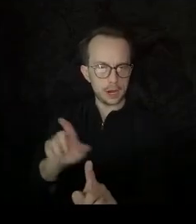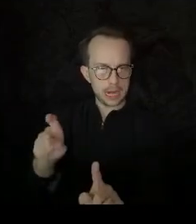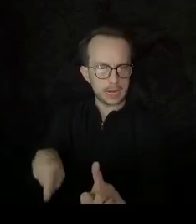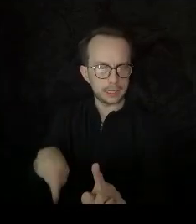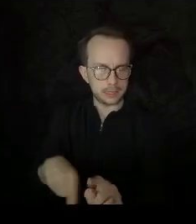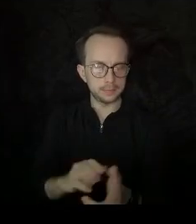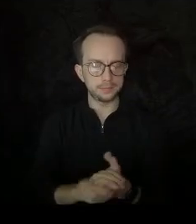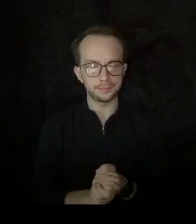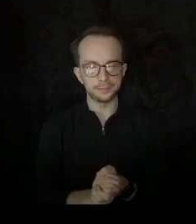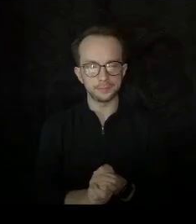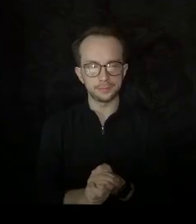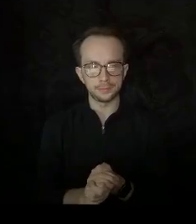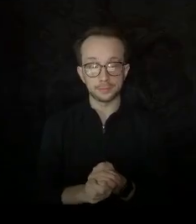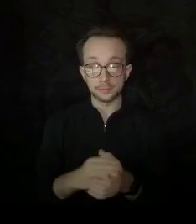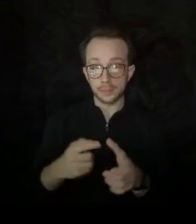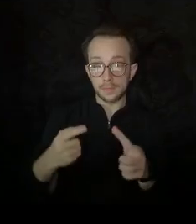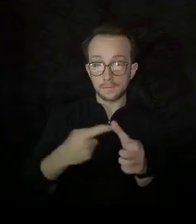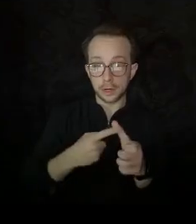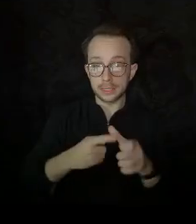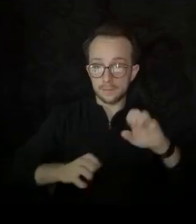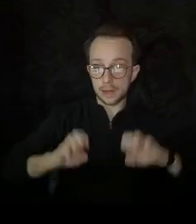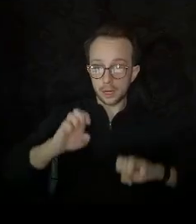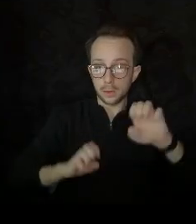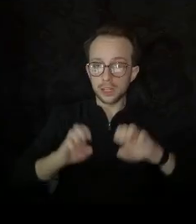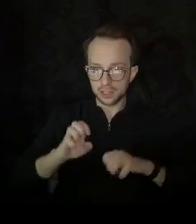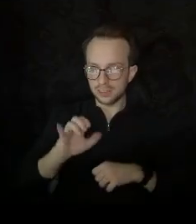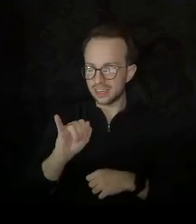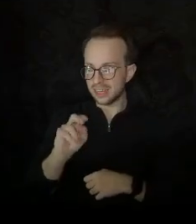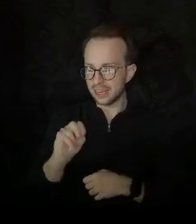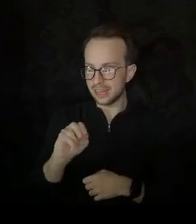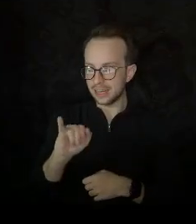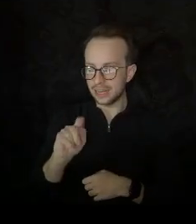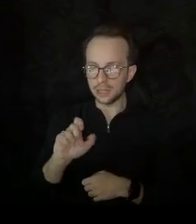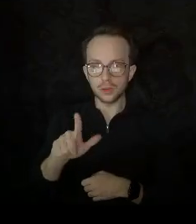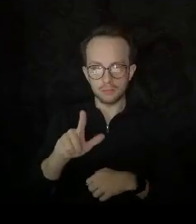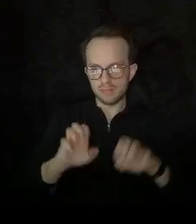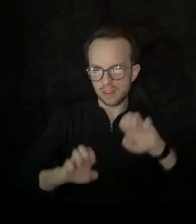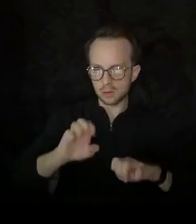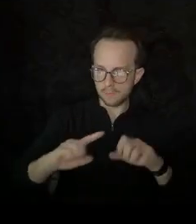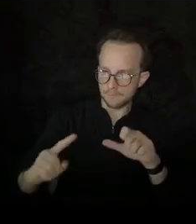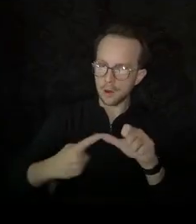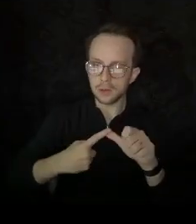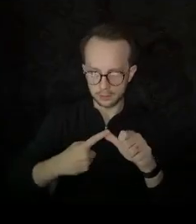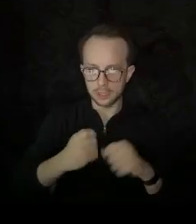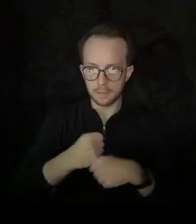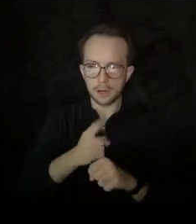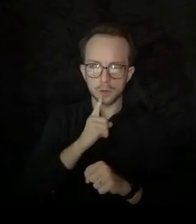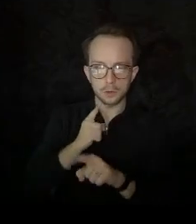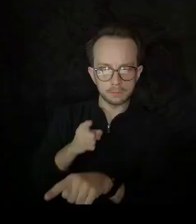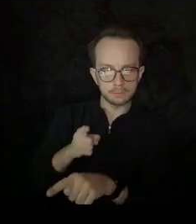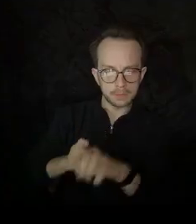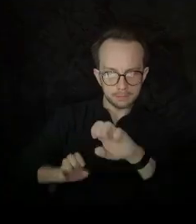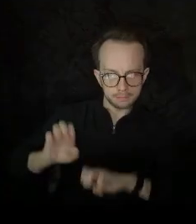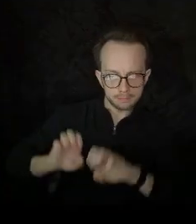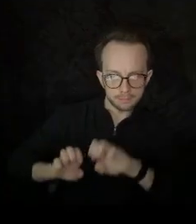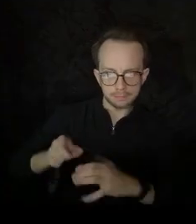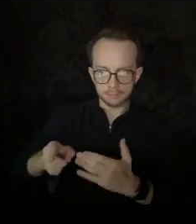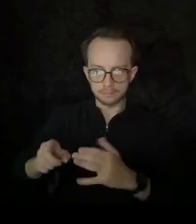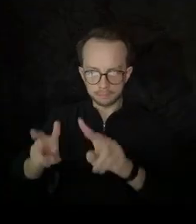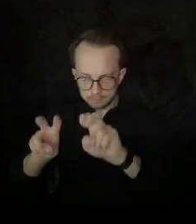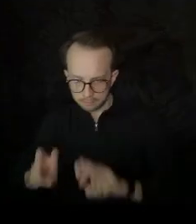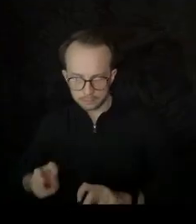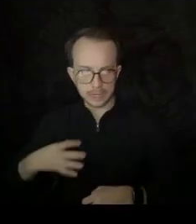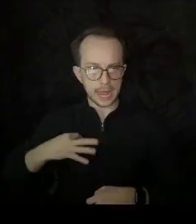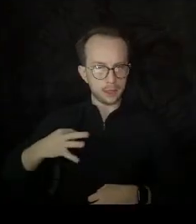The initial evaluation is the first evaluation to see if your child is eligible for special education services.